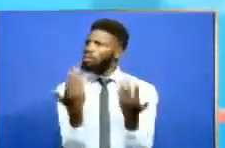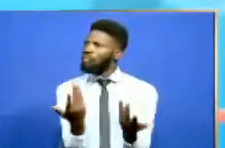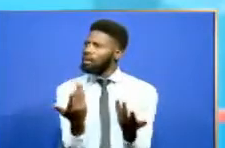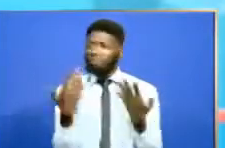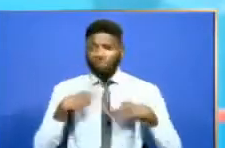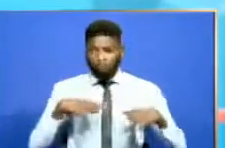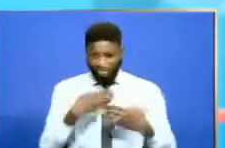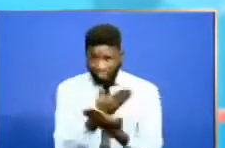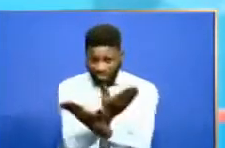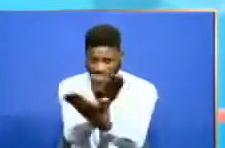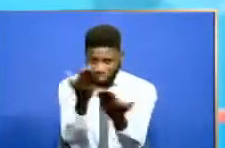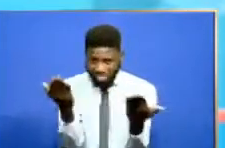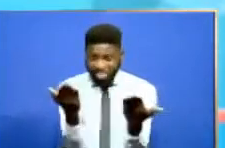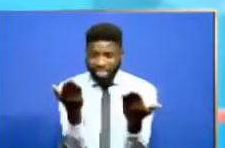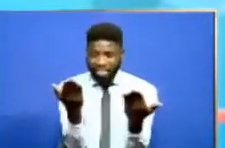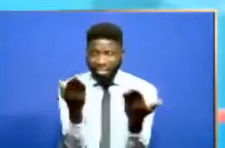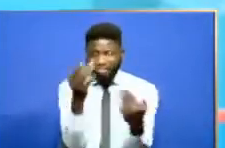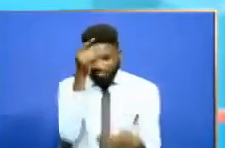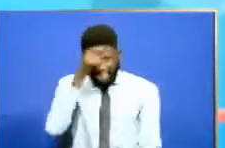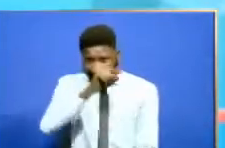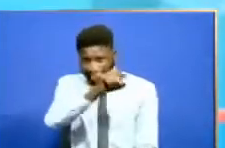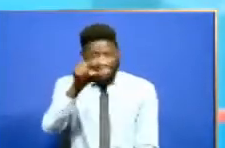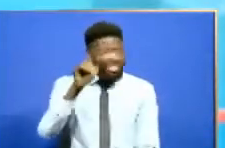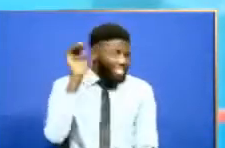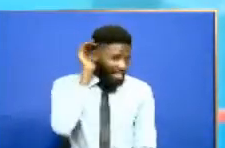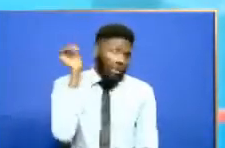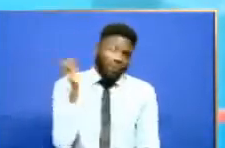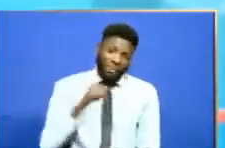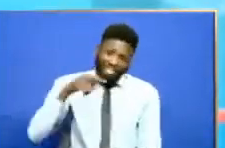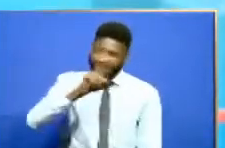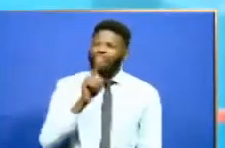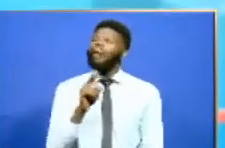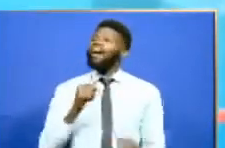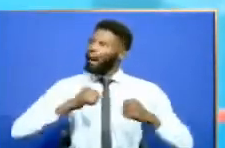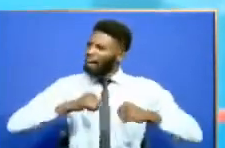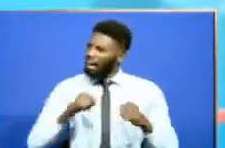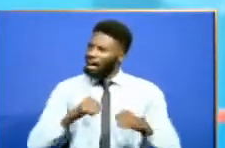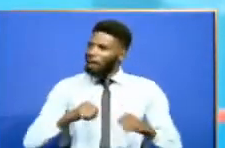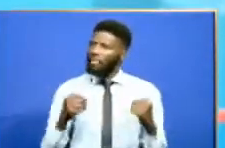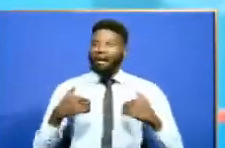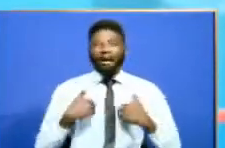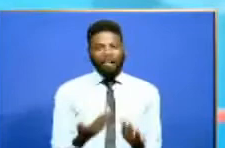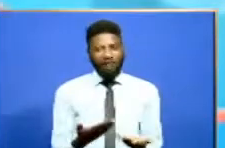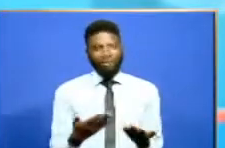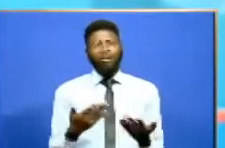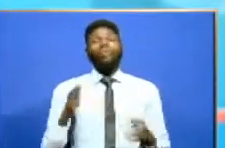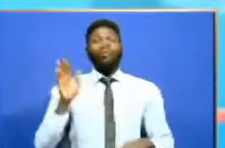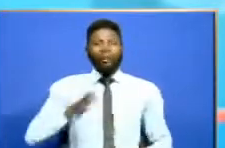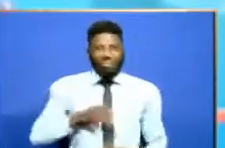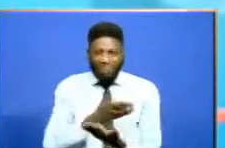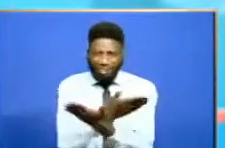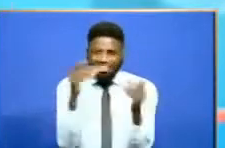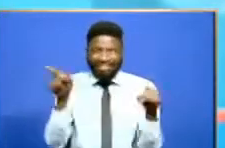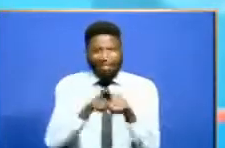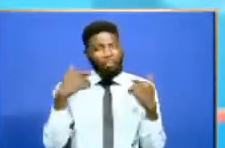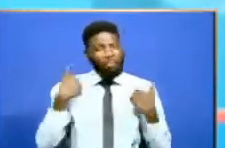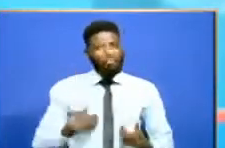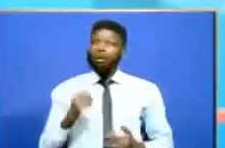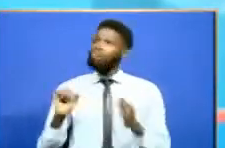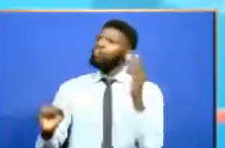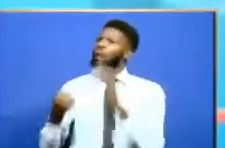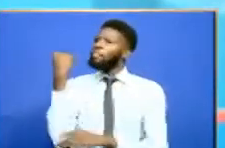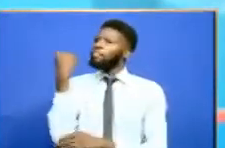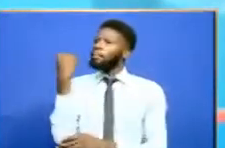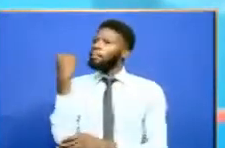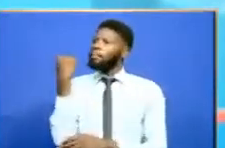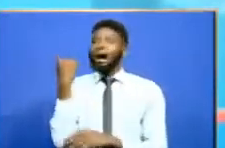on the ground, those who have heard about it, they are very happy with it. So fellow women, come out. there is space. We